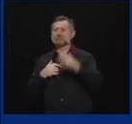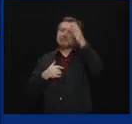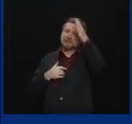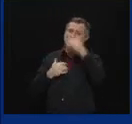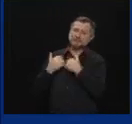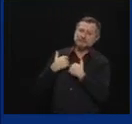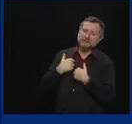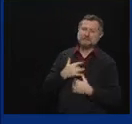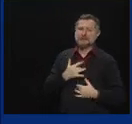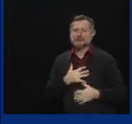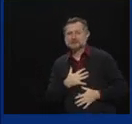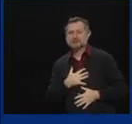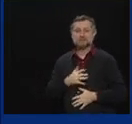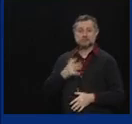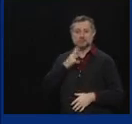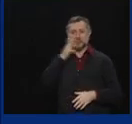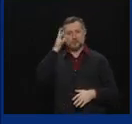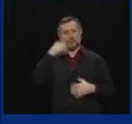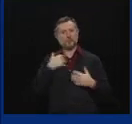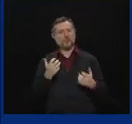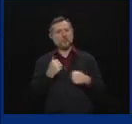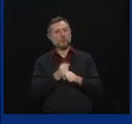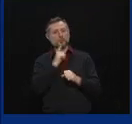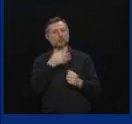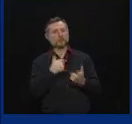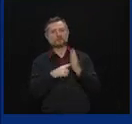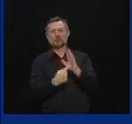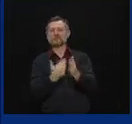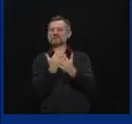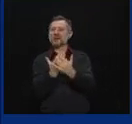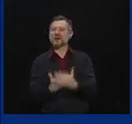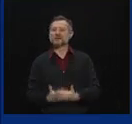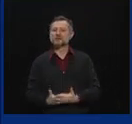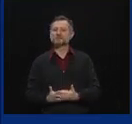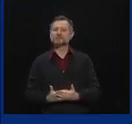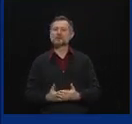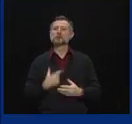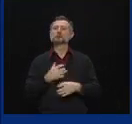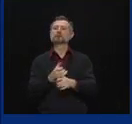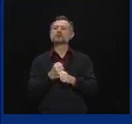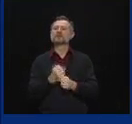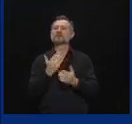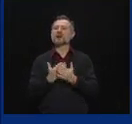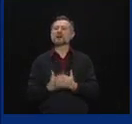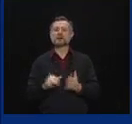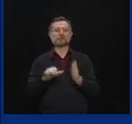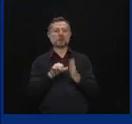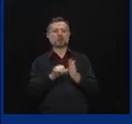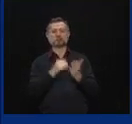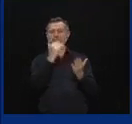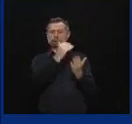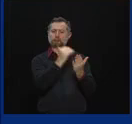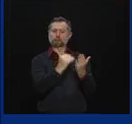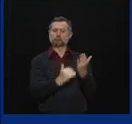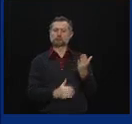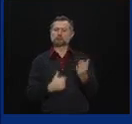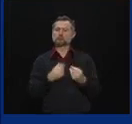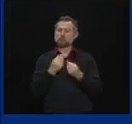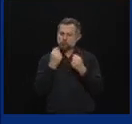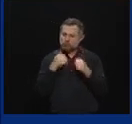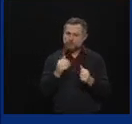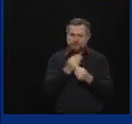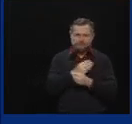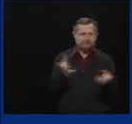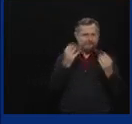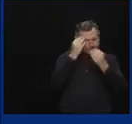want parents to have all the facts. We've launched a Get the Facts page to dispel information that's wrong, because there's a lot of disinformation out there, a lot